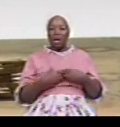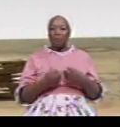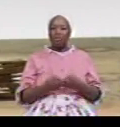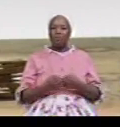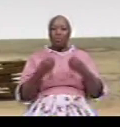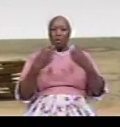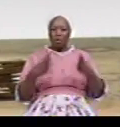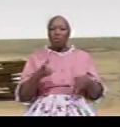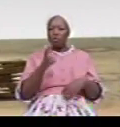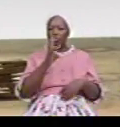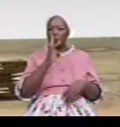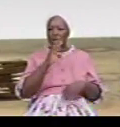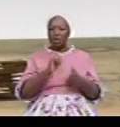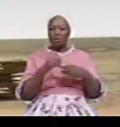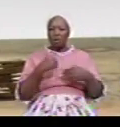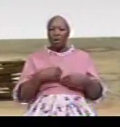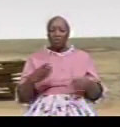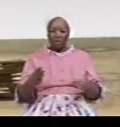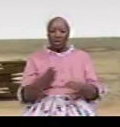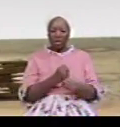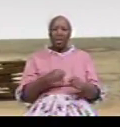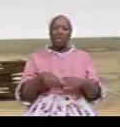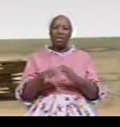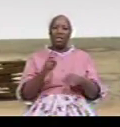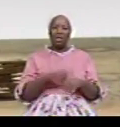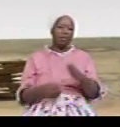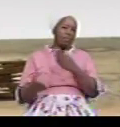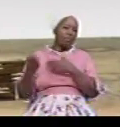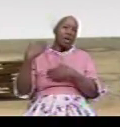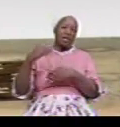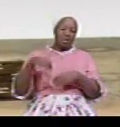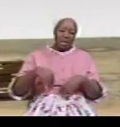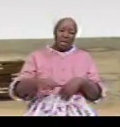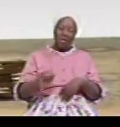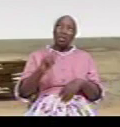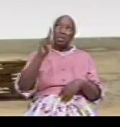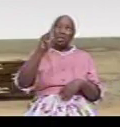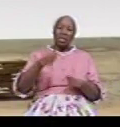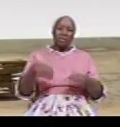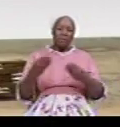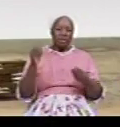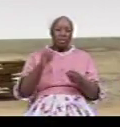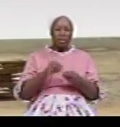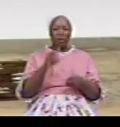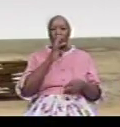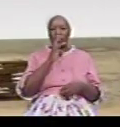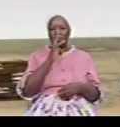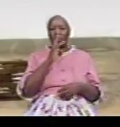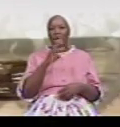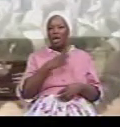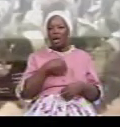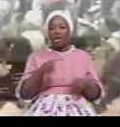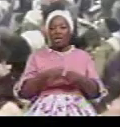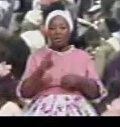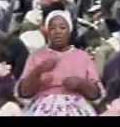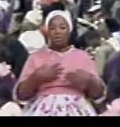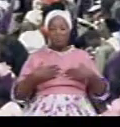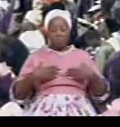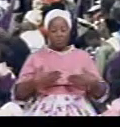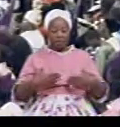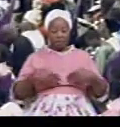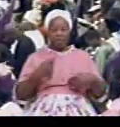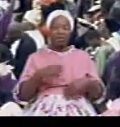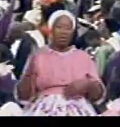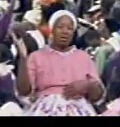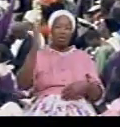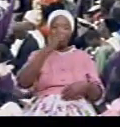have drunk in the past, he giveth more water. And as you breathe the air, and you